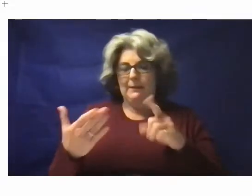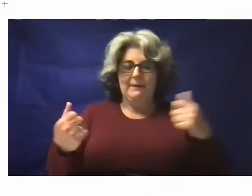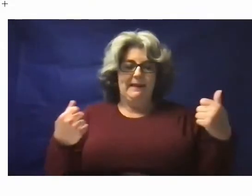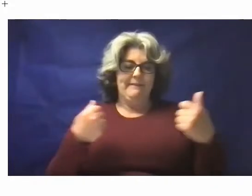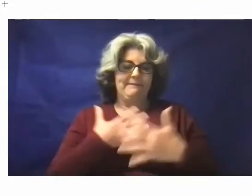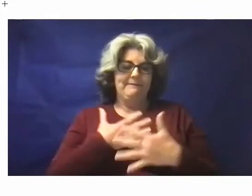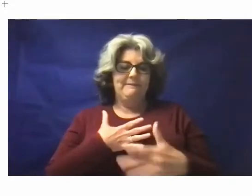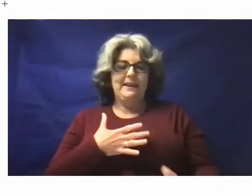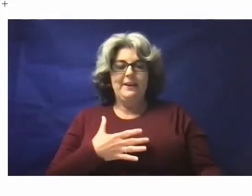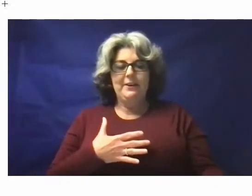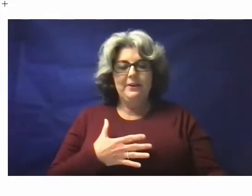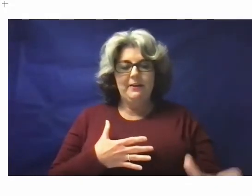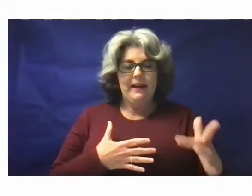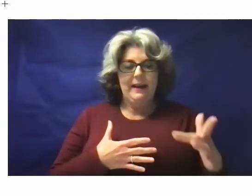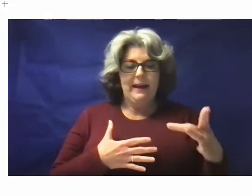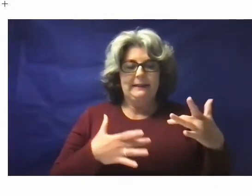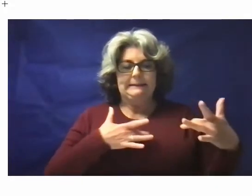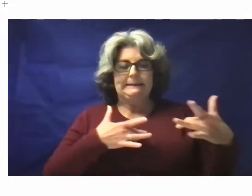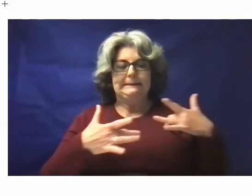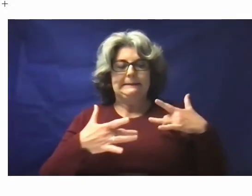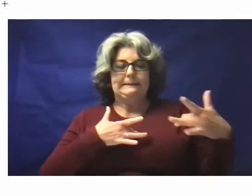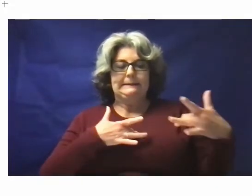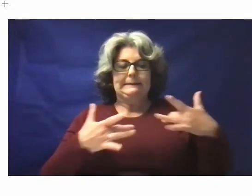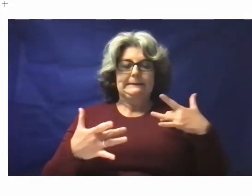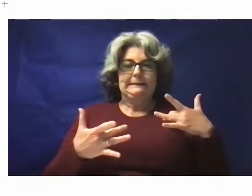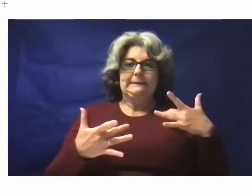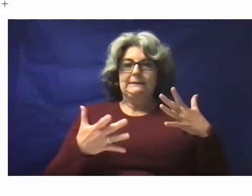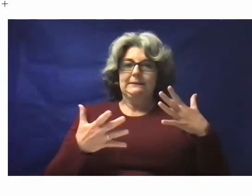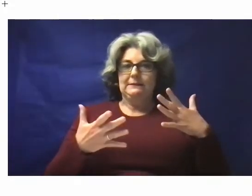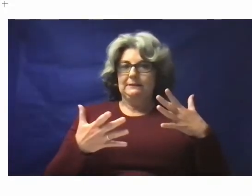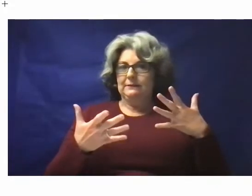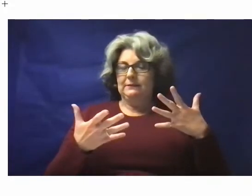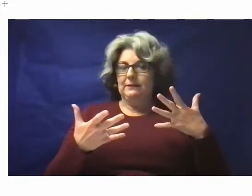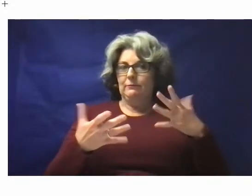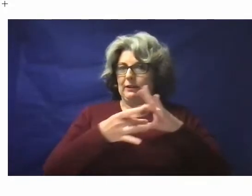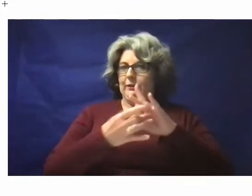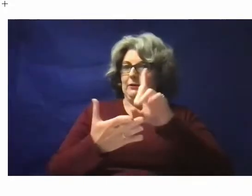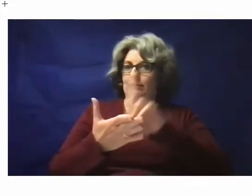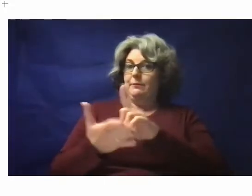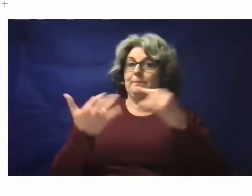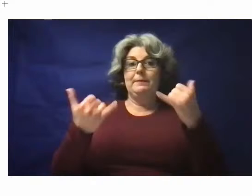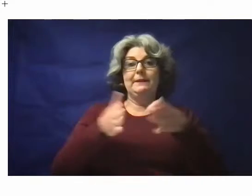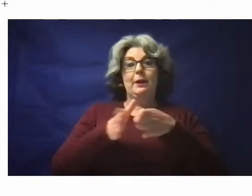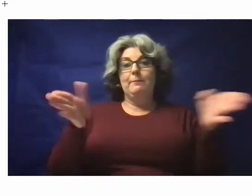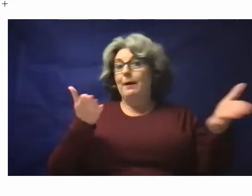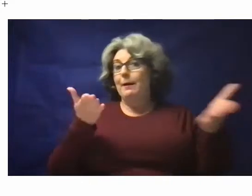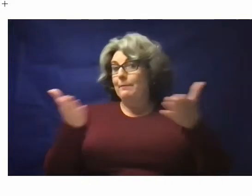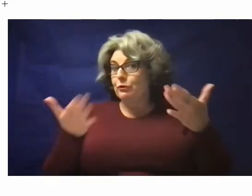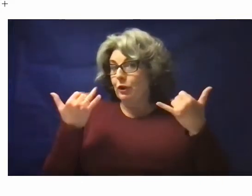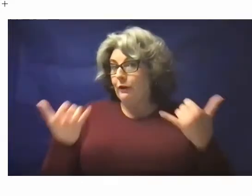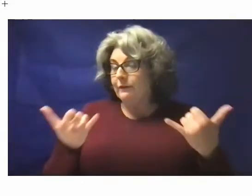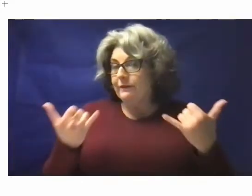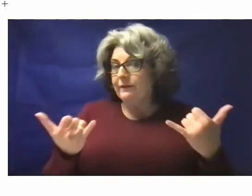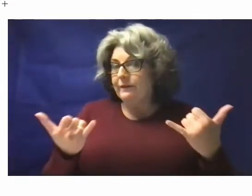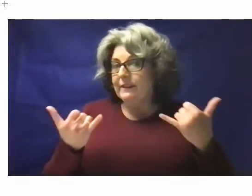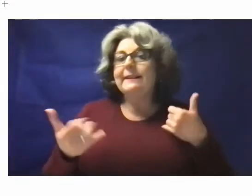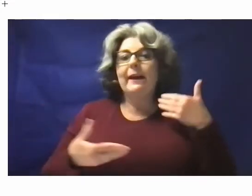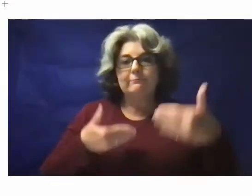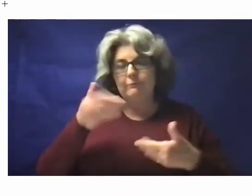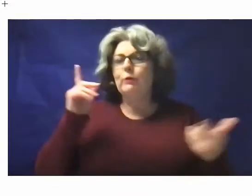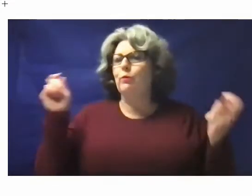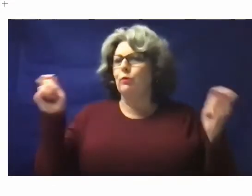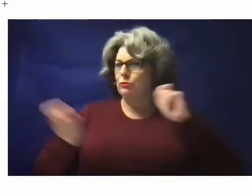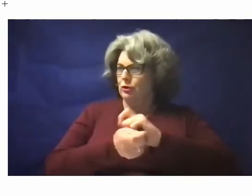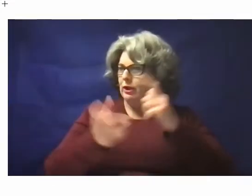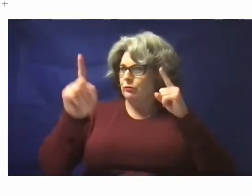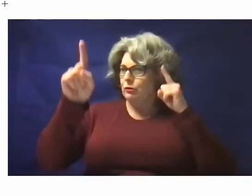that hesitancy is completely valid. We are in the public service really moving towards change, right? In our